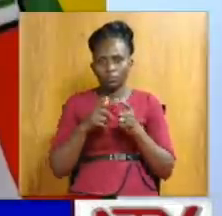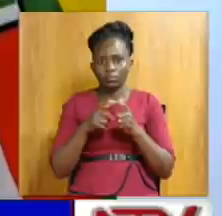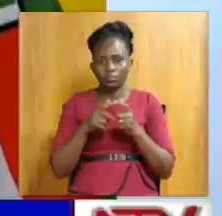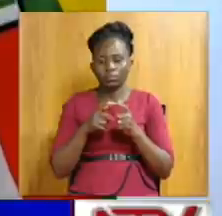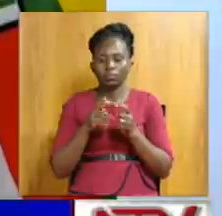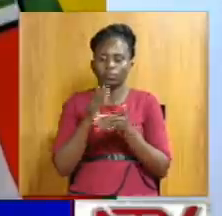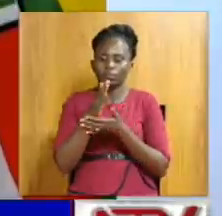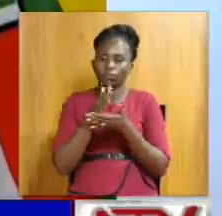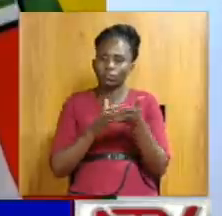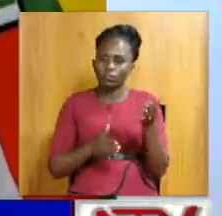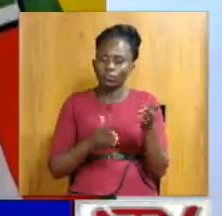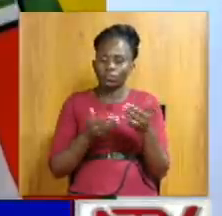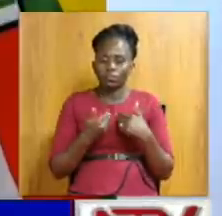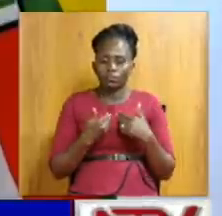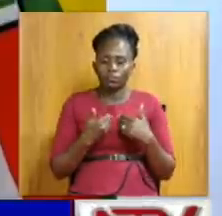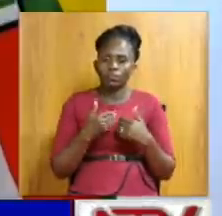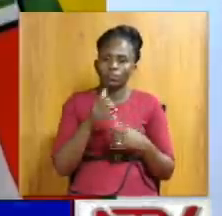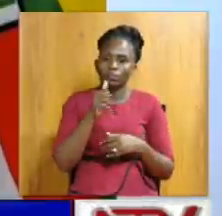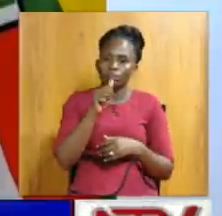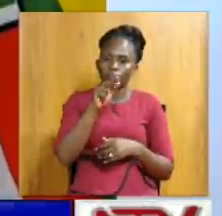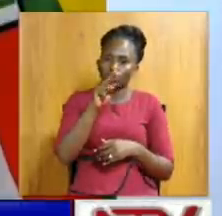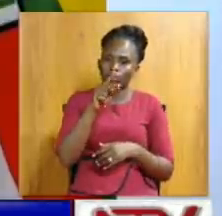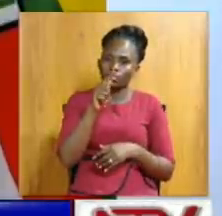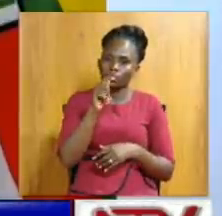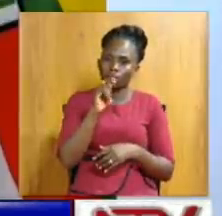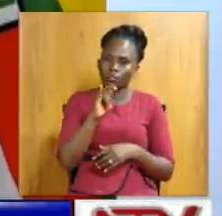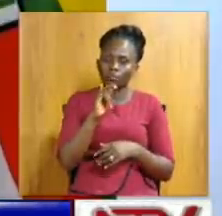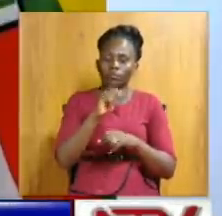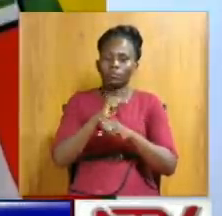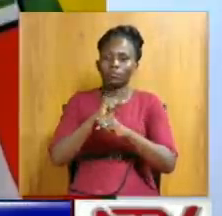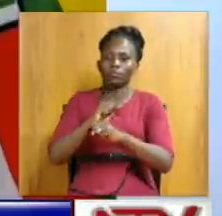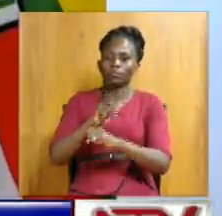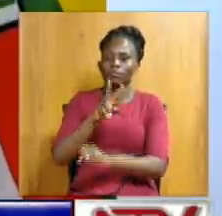Some have antiviral capacity,